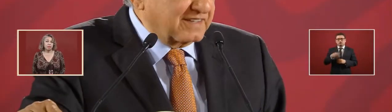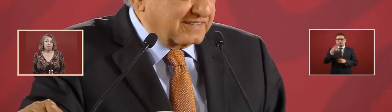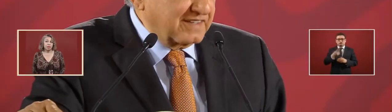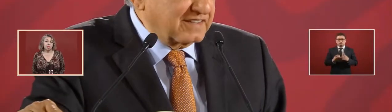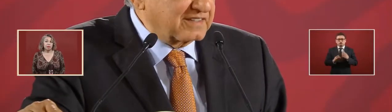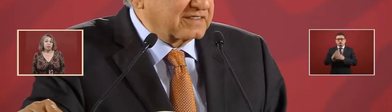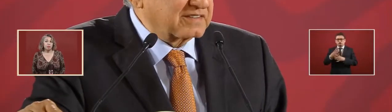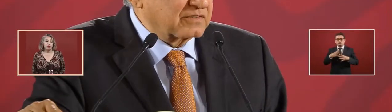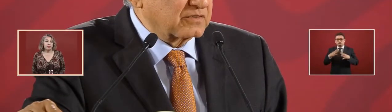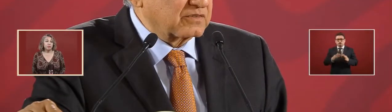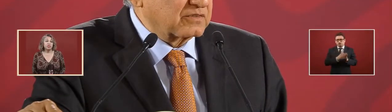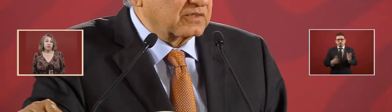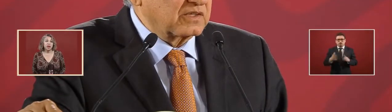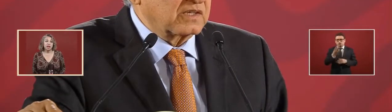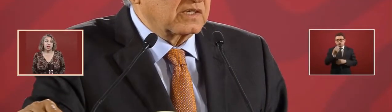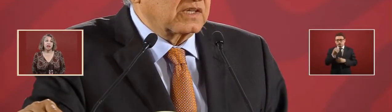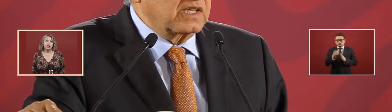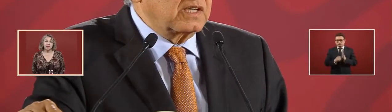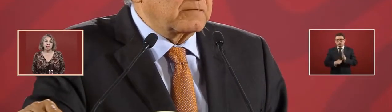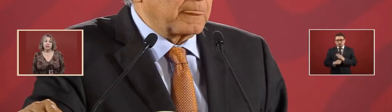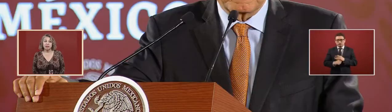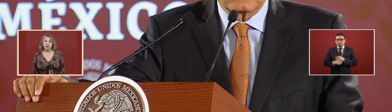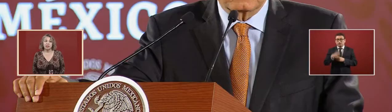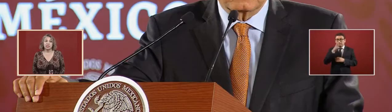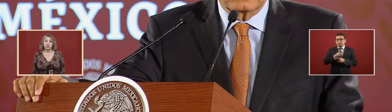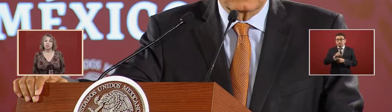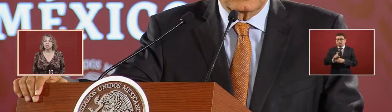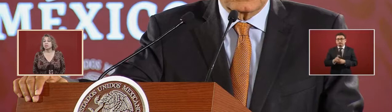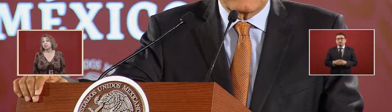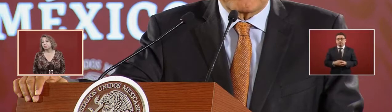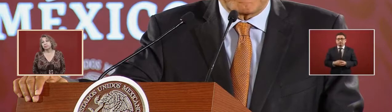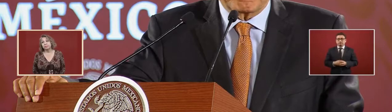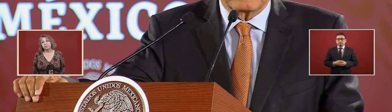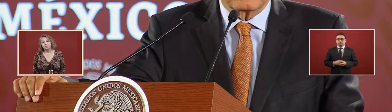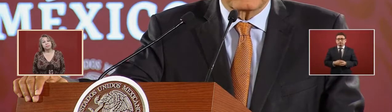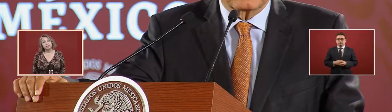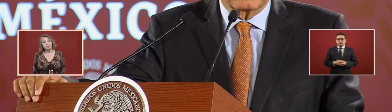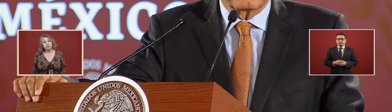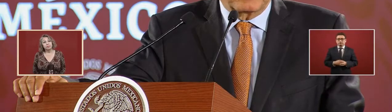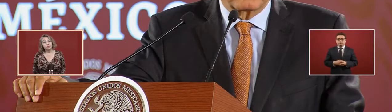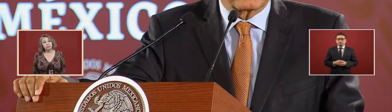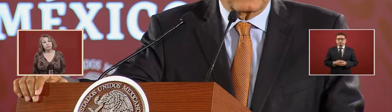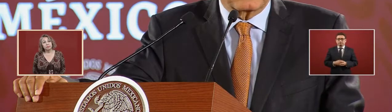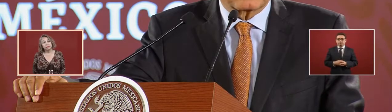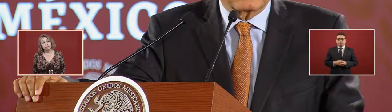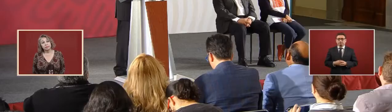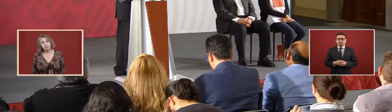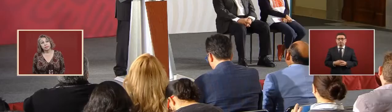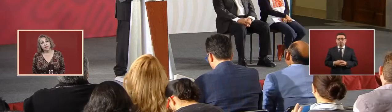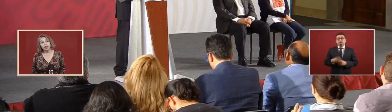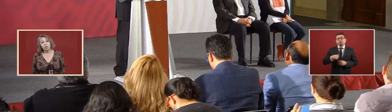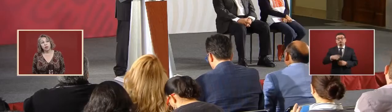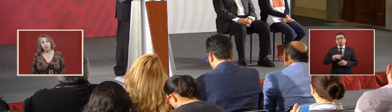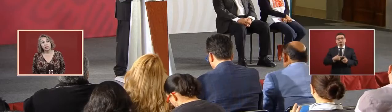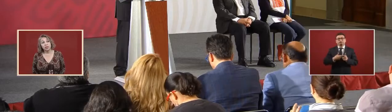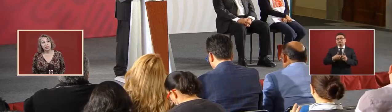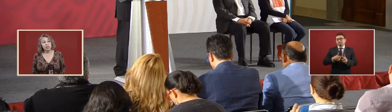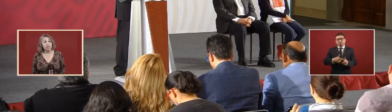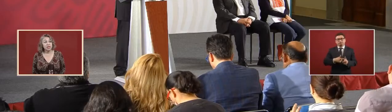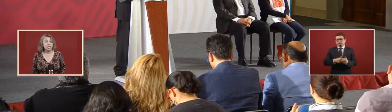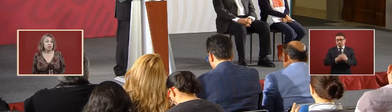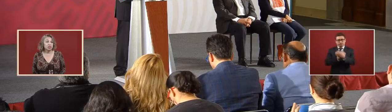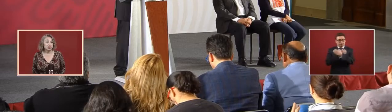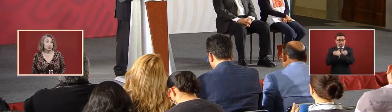creadas en 9 meses. Cerca de 100. We've almost created 100 schools. Vamos a seguir apoyando la